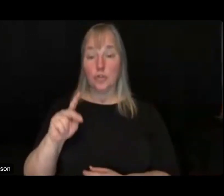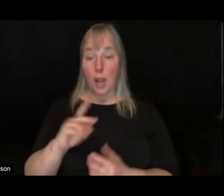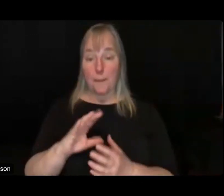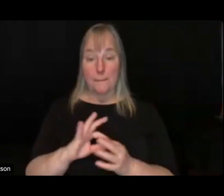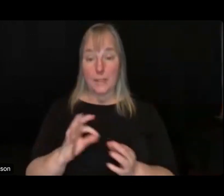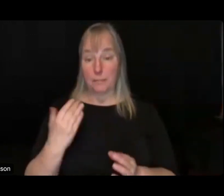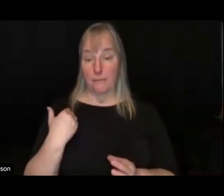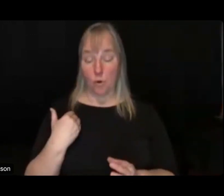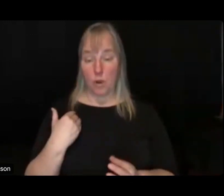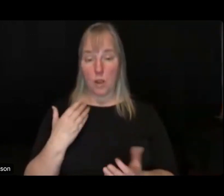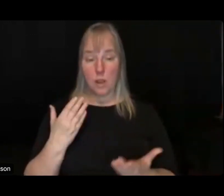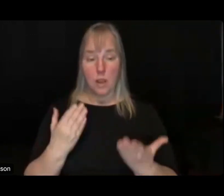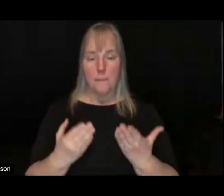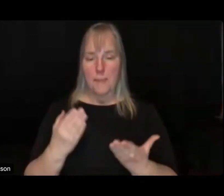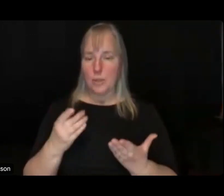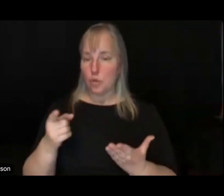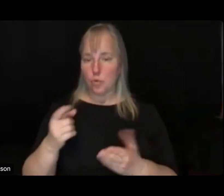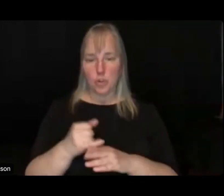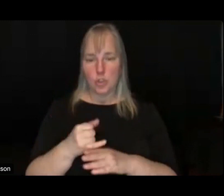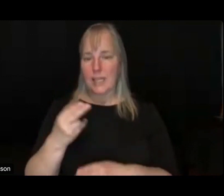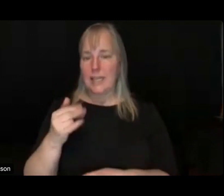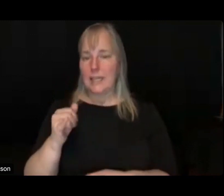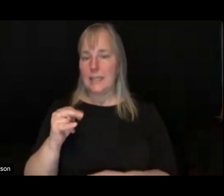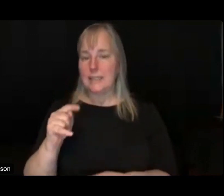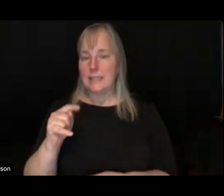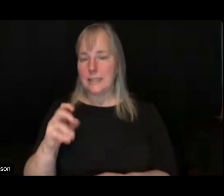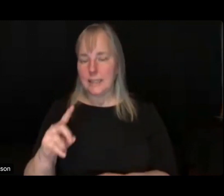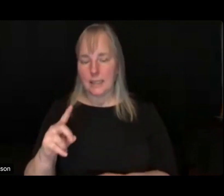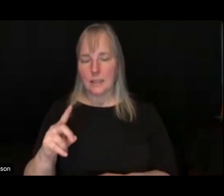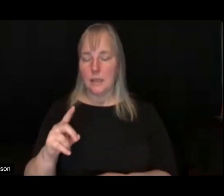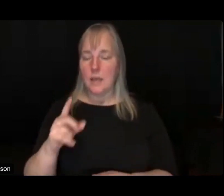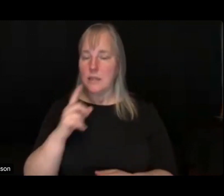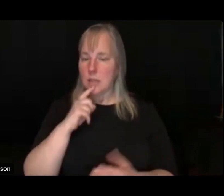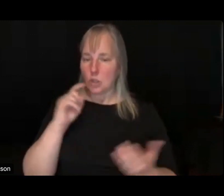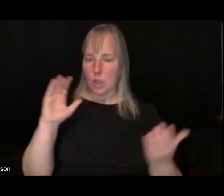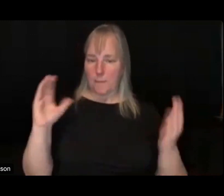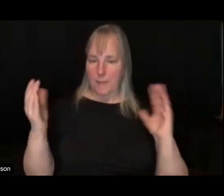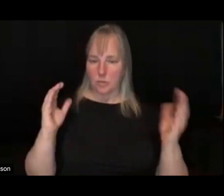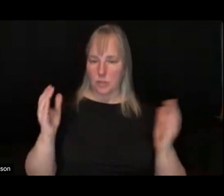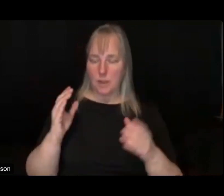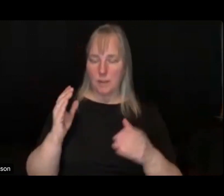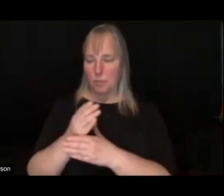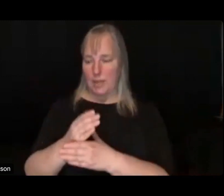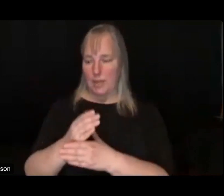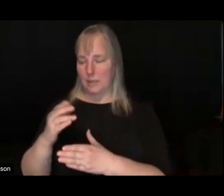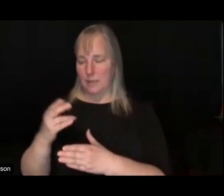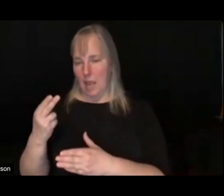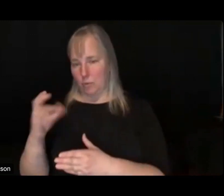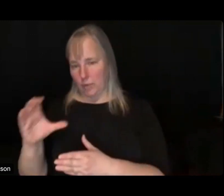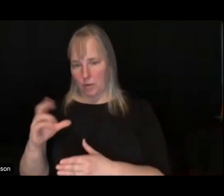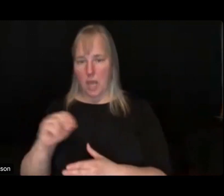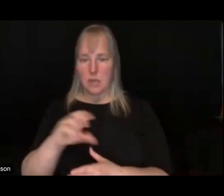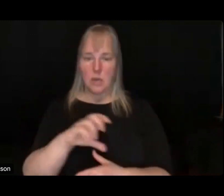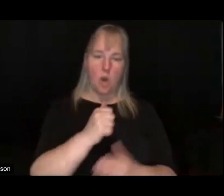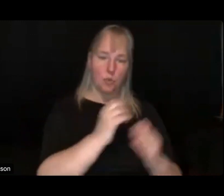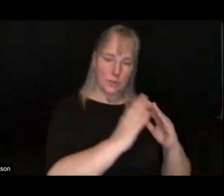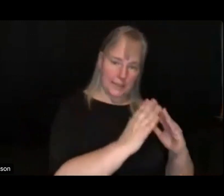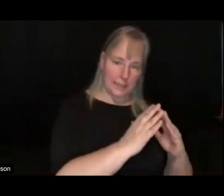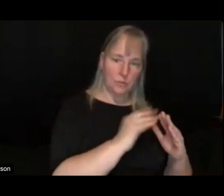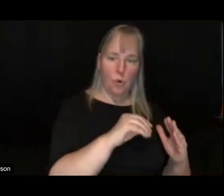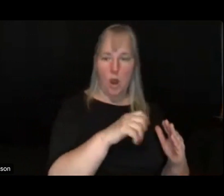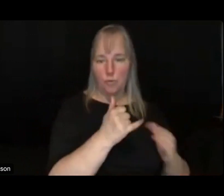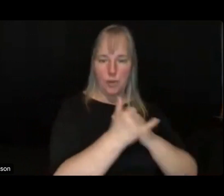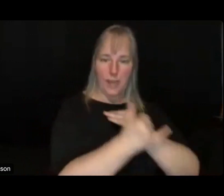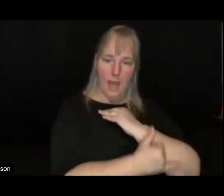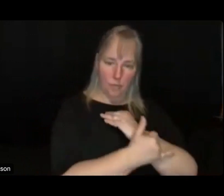just hinted there are certain comparison between the county and some other cities or counties regarding